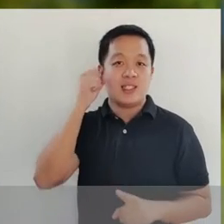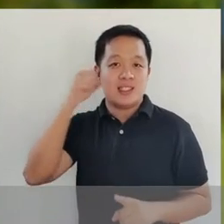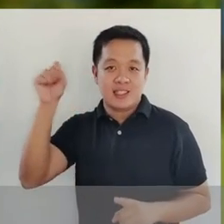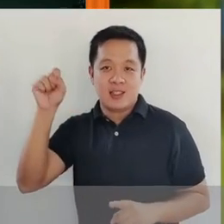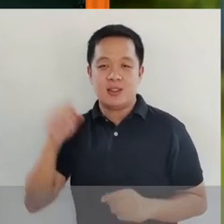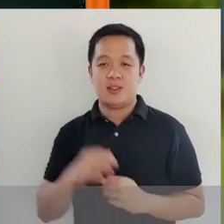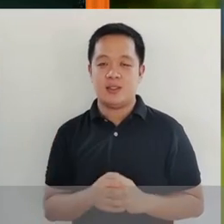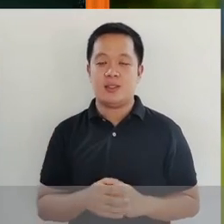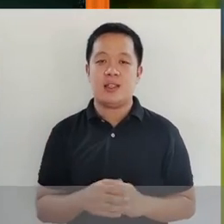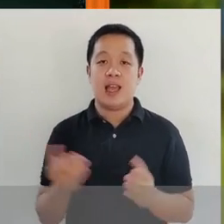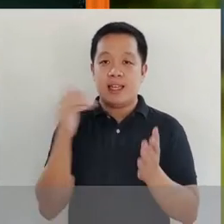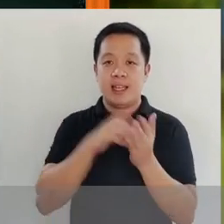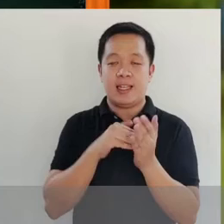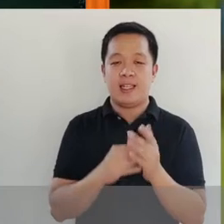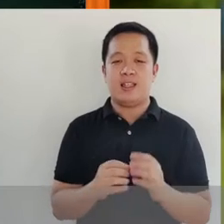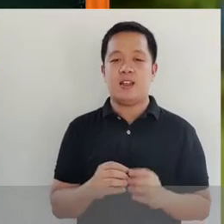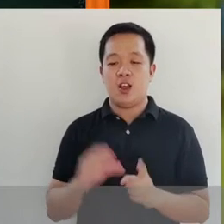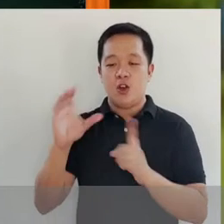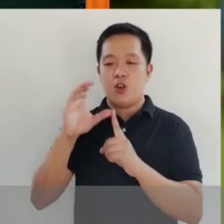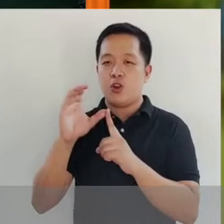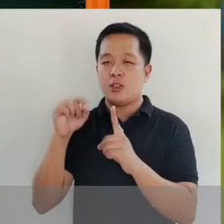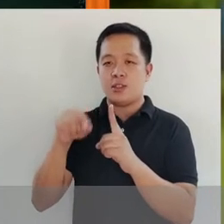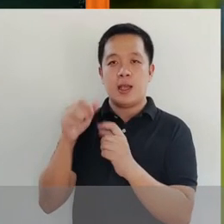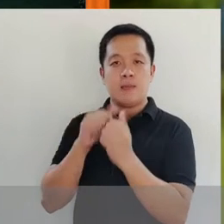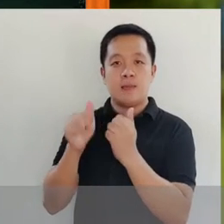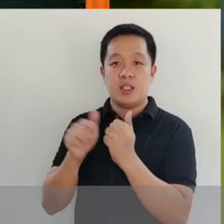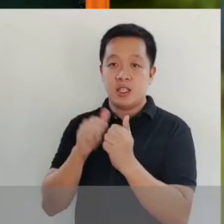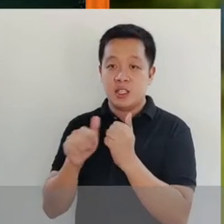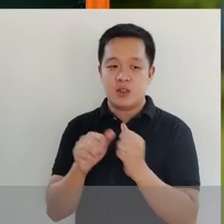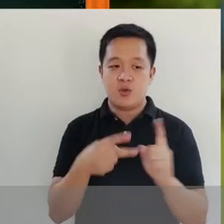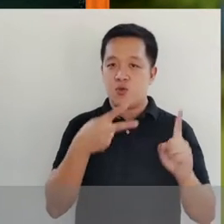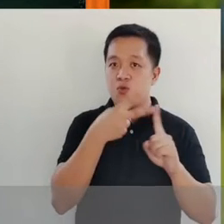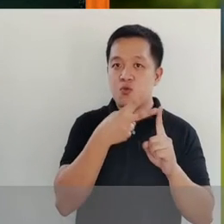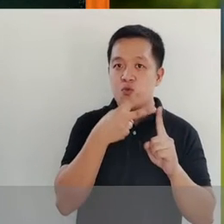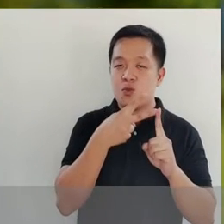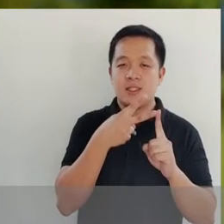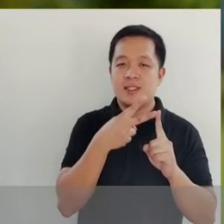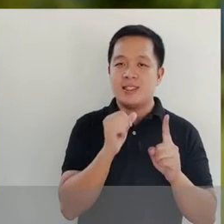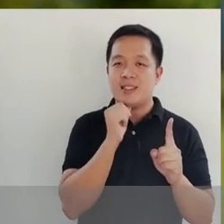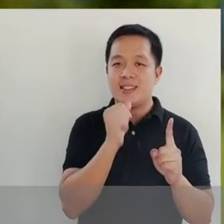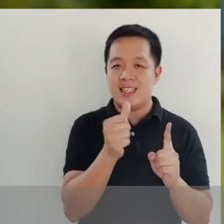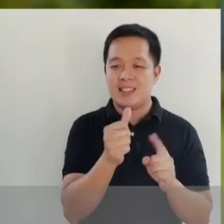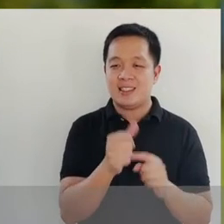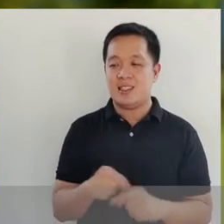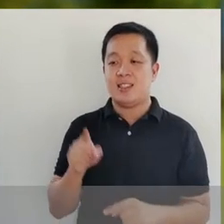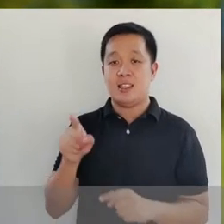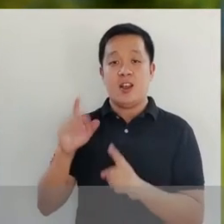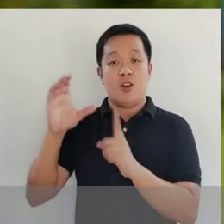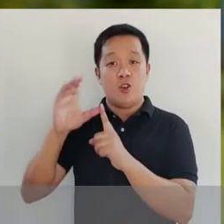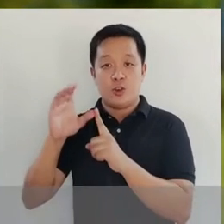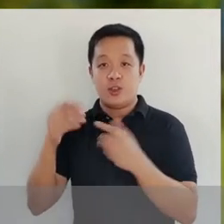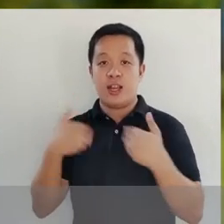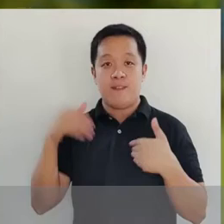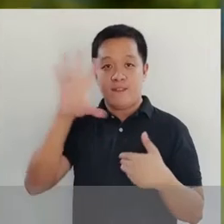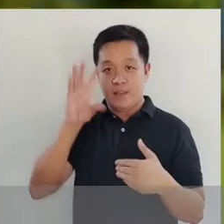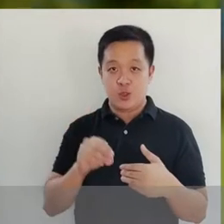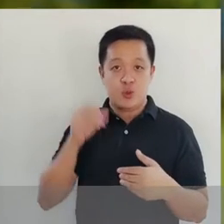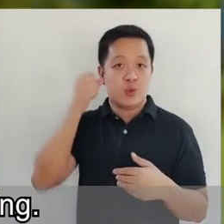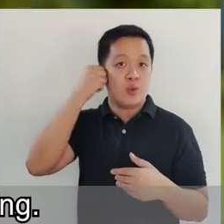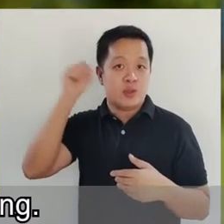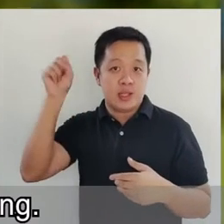Again, consonants are all of the letters that are not vowels. These letters also have unique